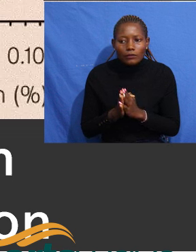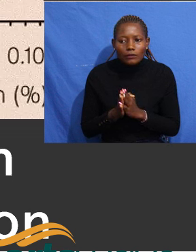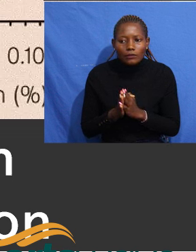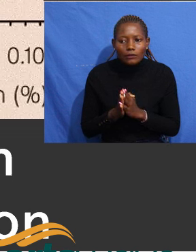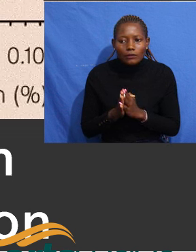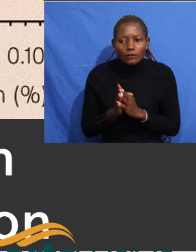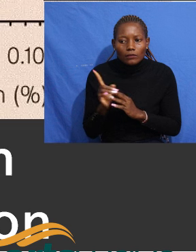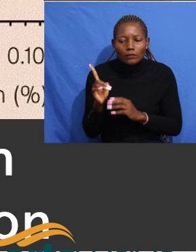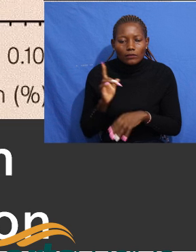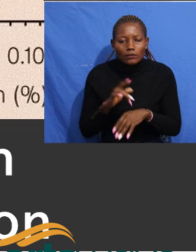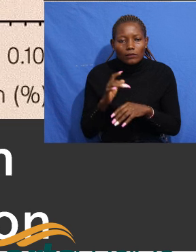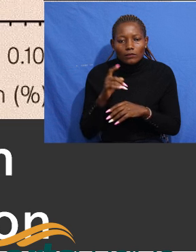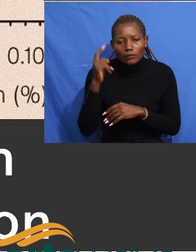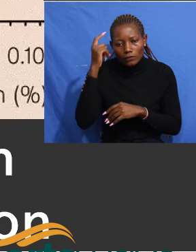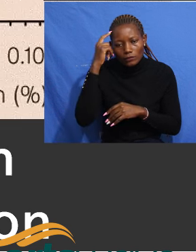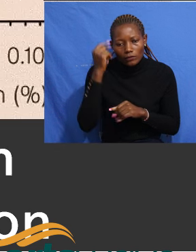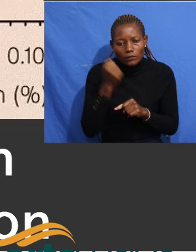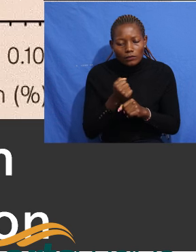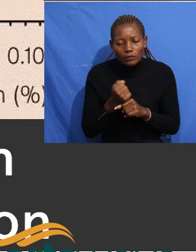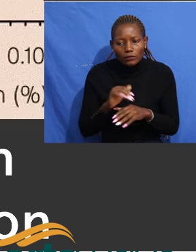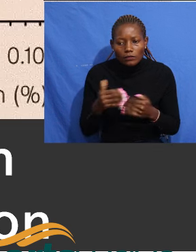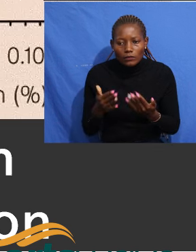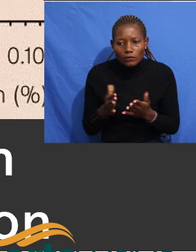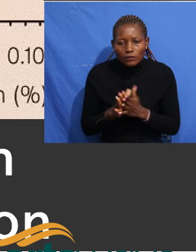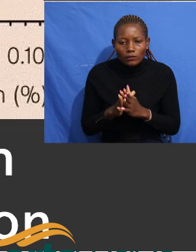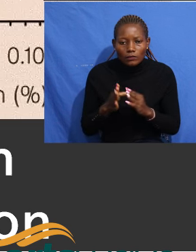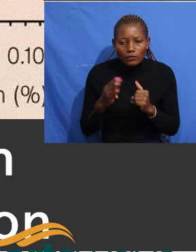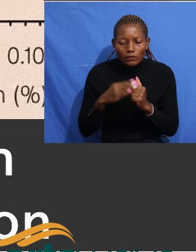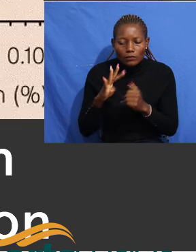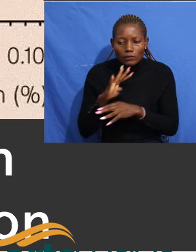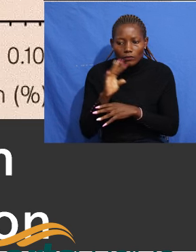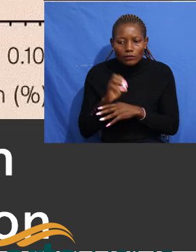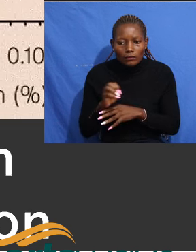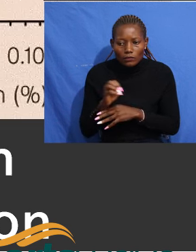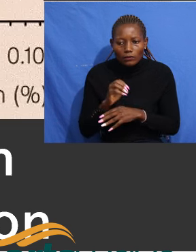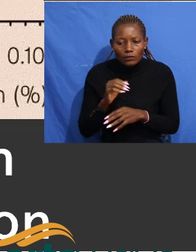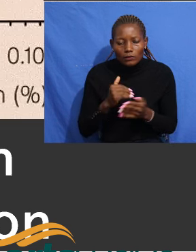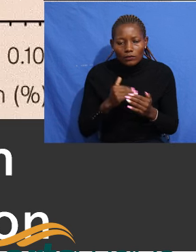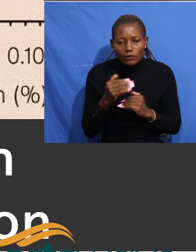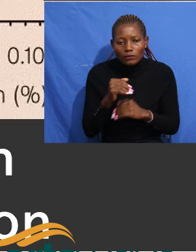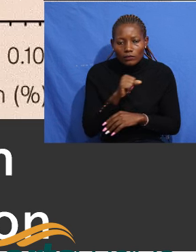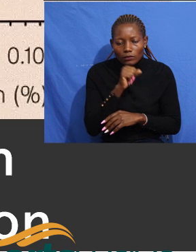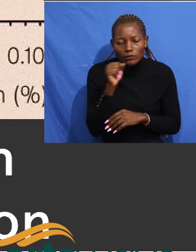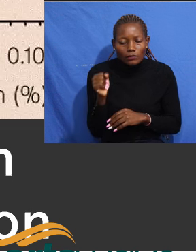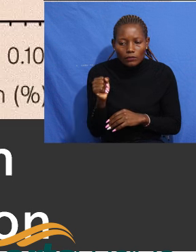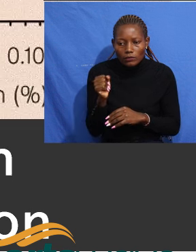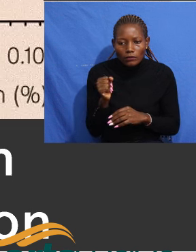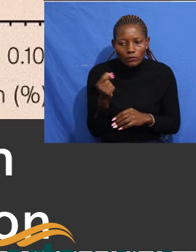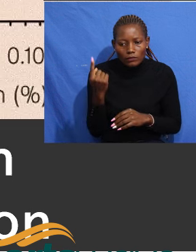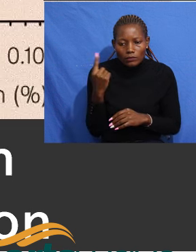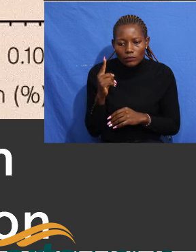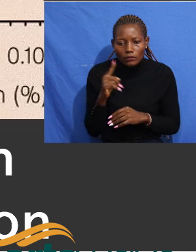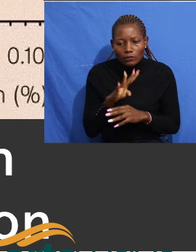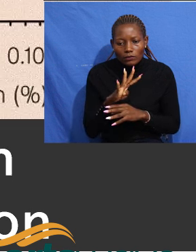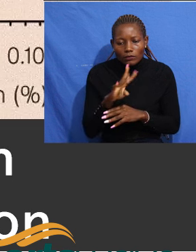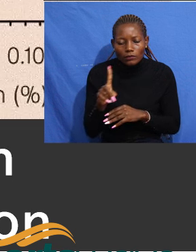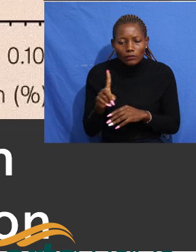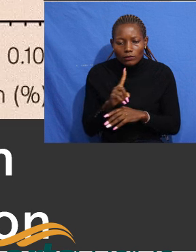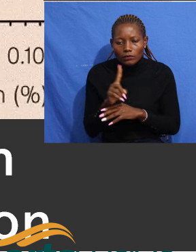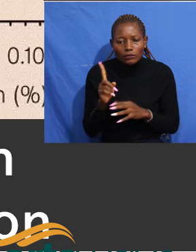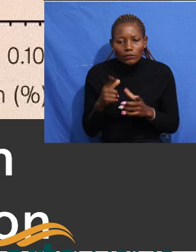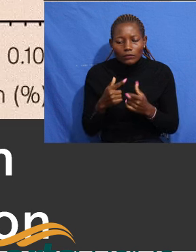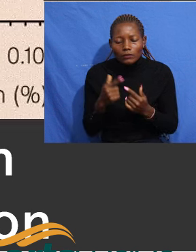performance. Brain performance drops to 94% after waking up for 24 hours. And the